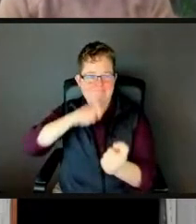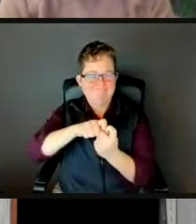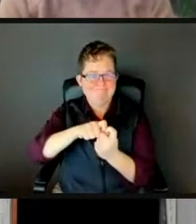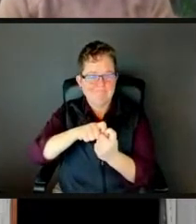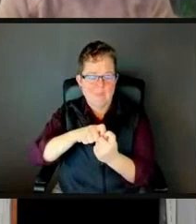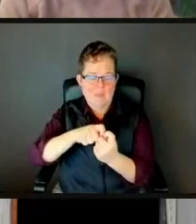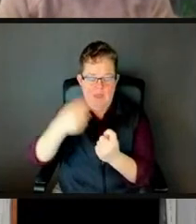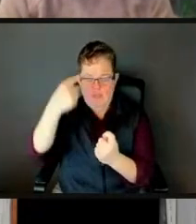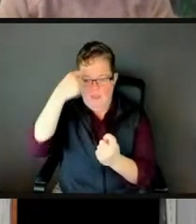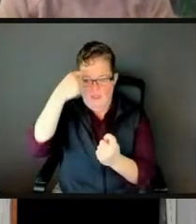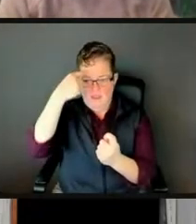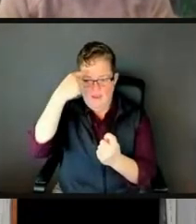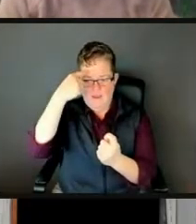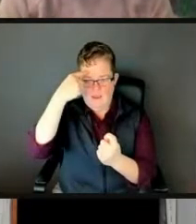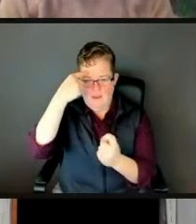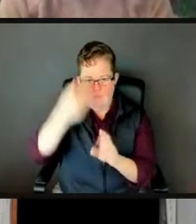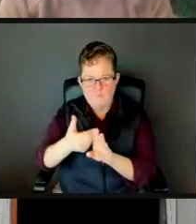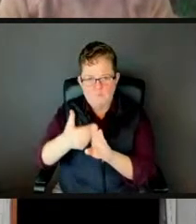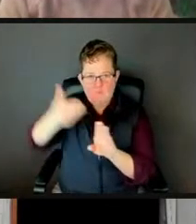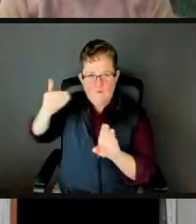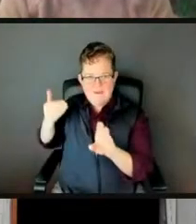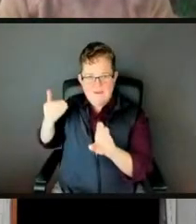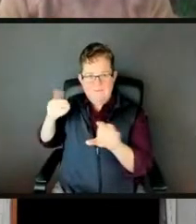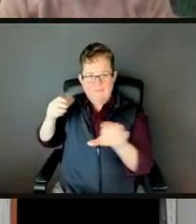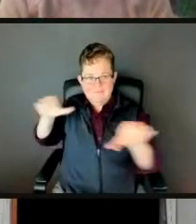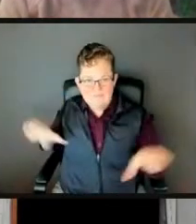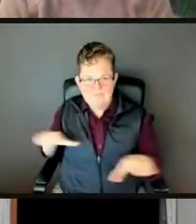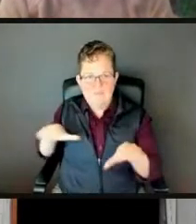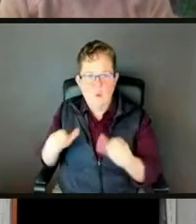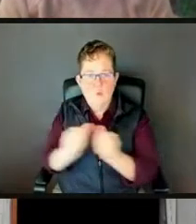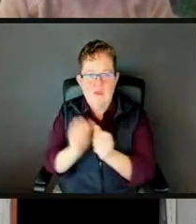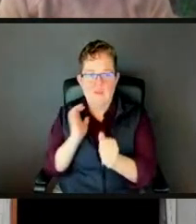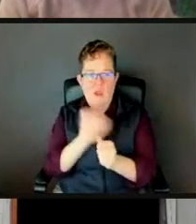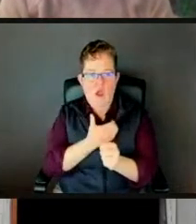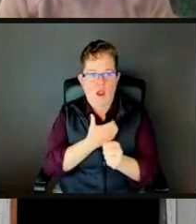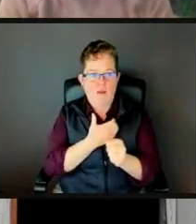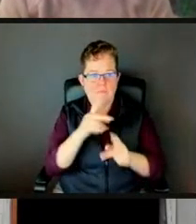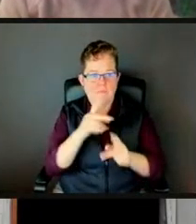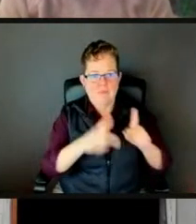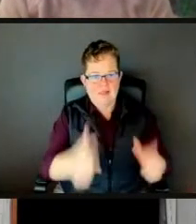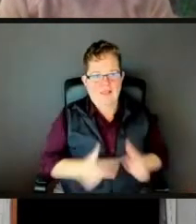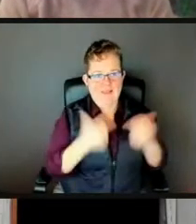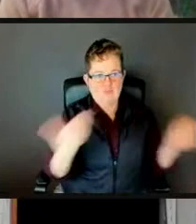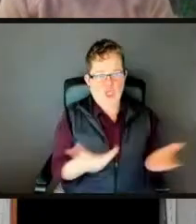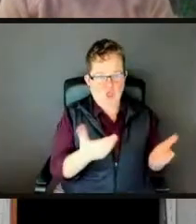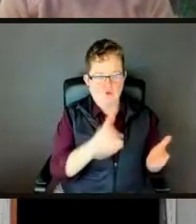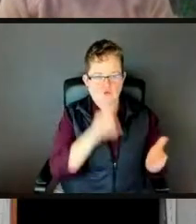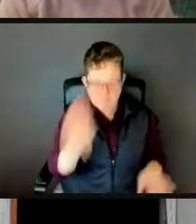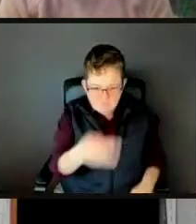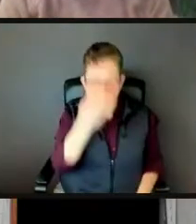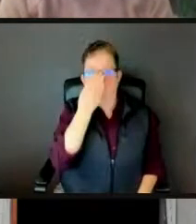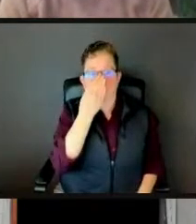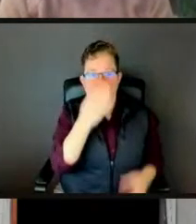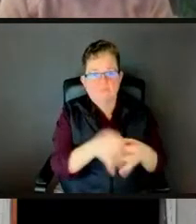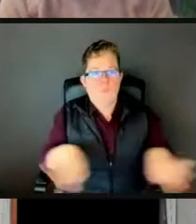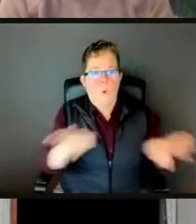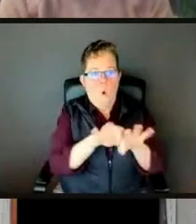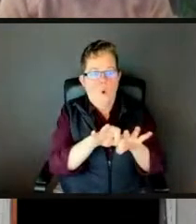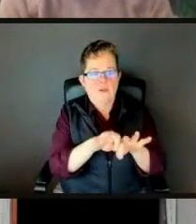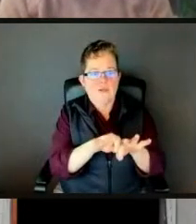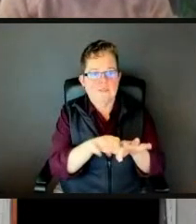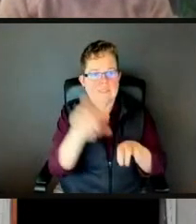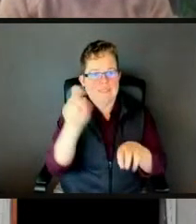is the preeminent among our residents and among council at this moment, and it deserves the time